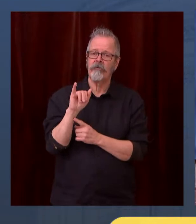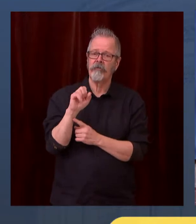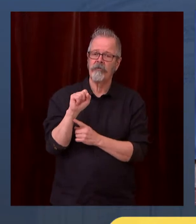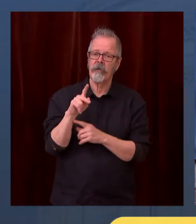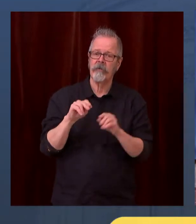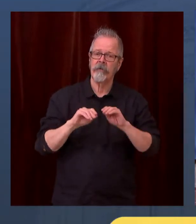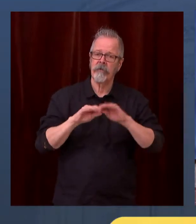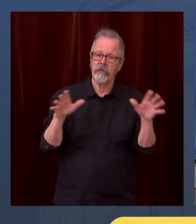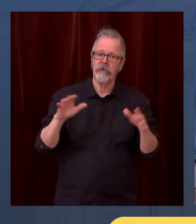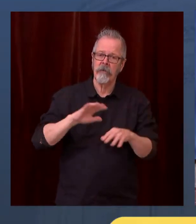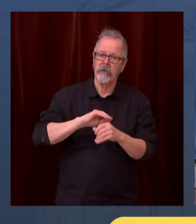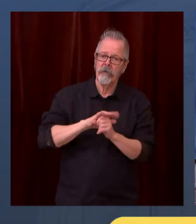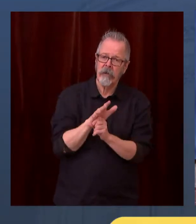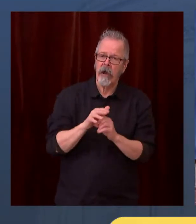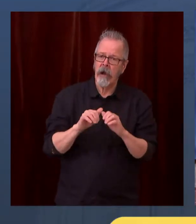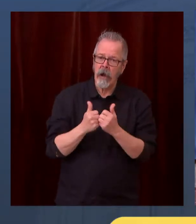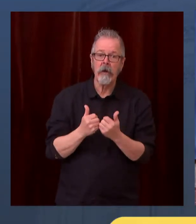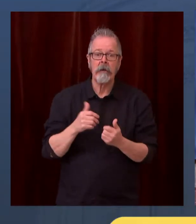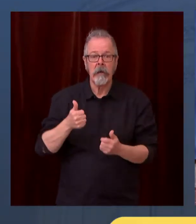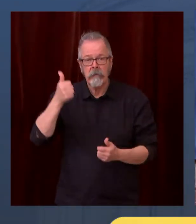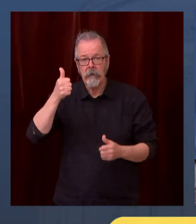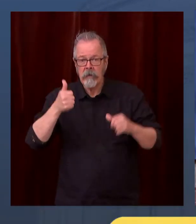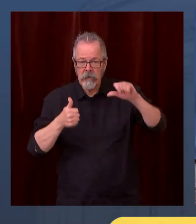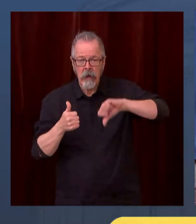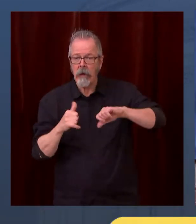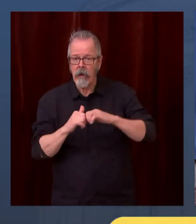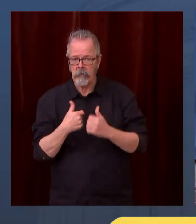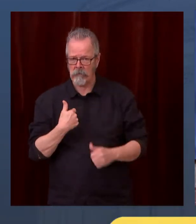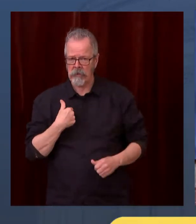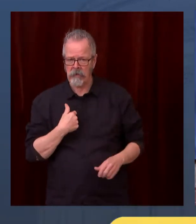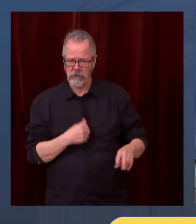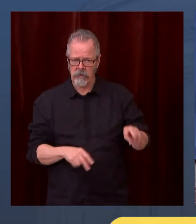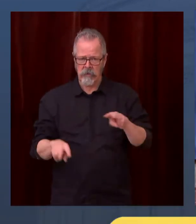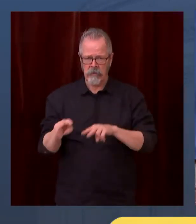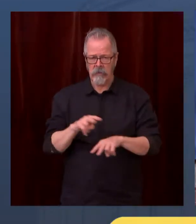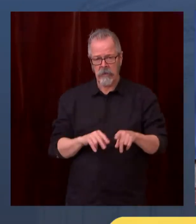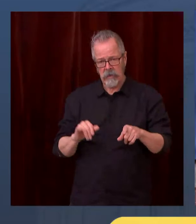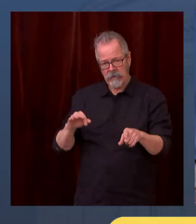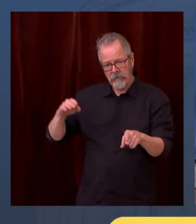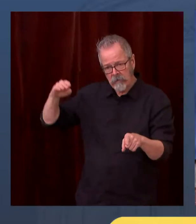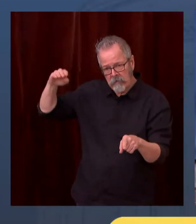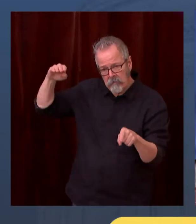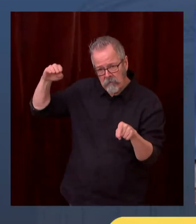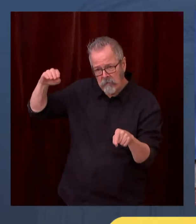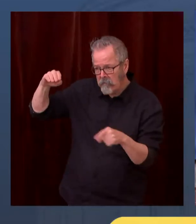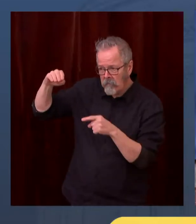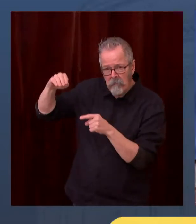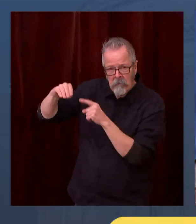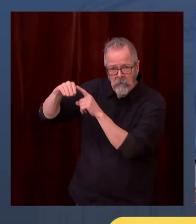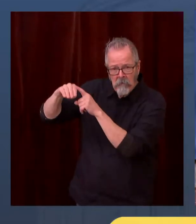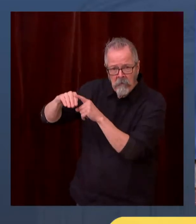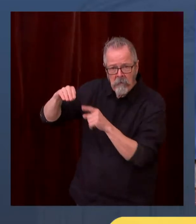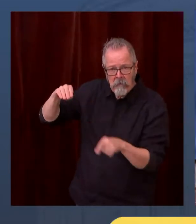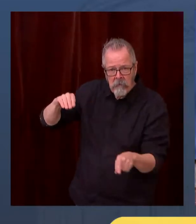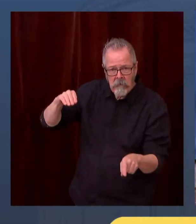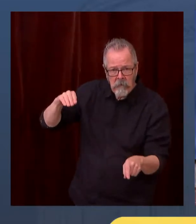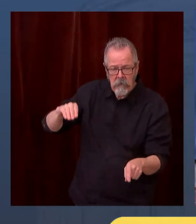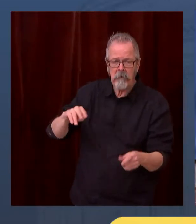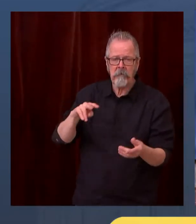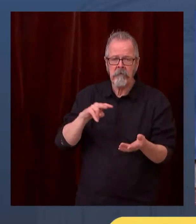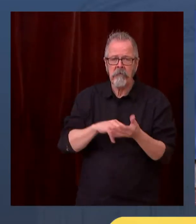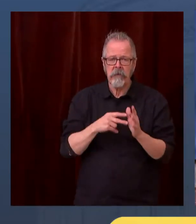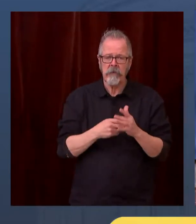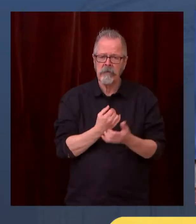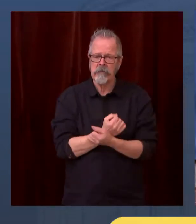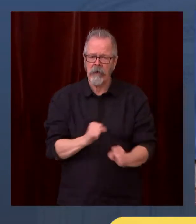if you're in a dynamic situation where you are going down to some considerable degree, that's when we think it's safe to